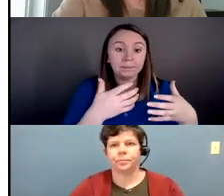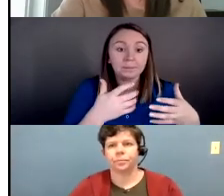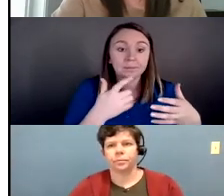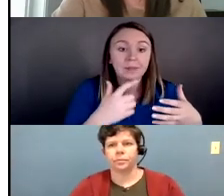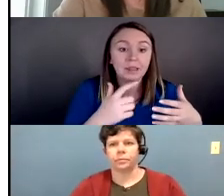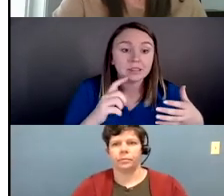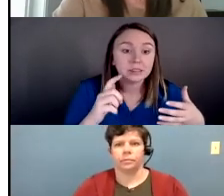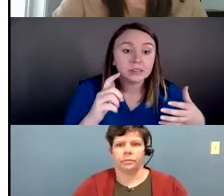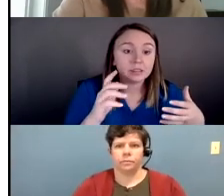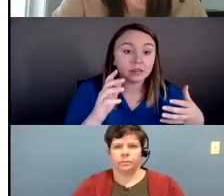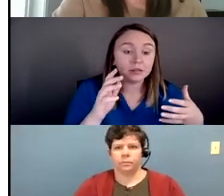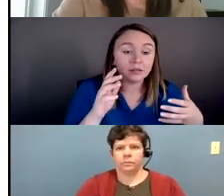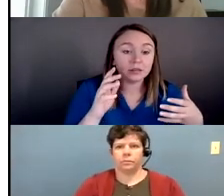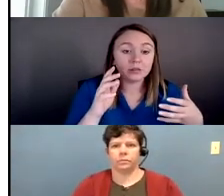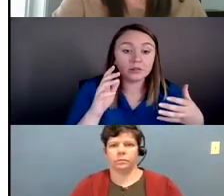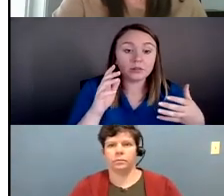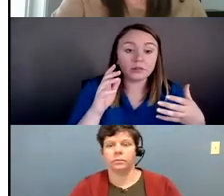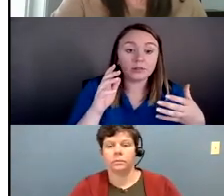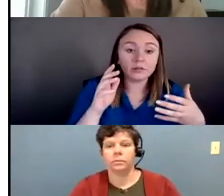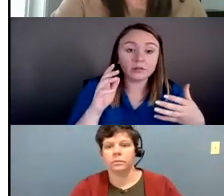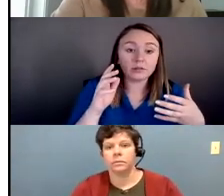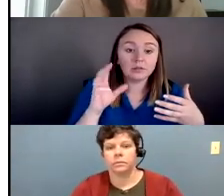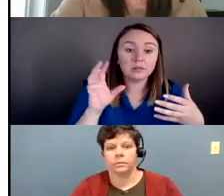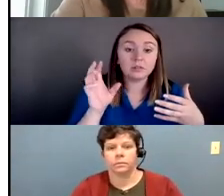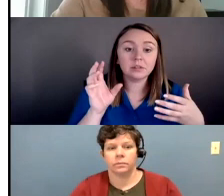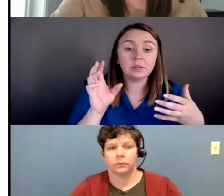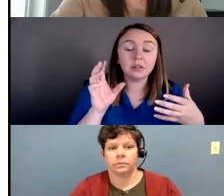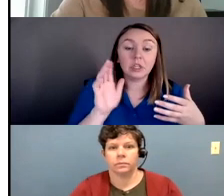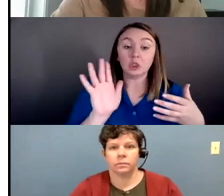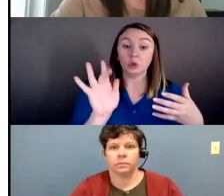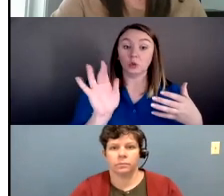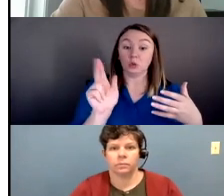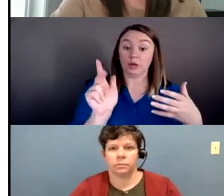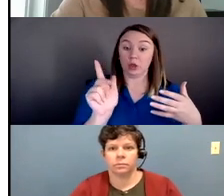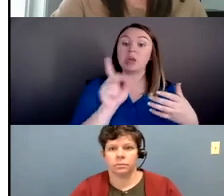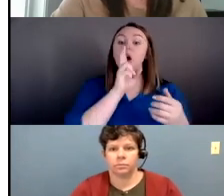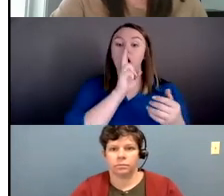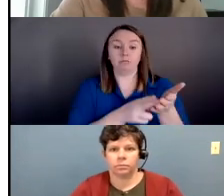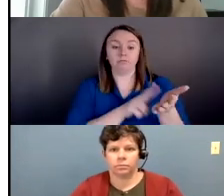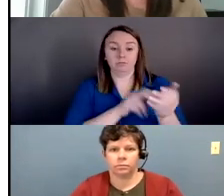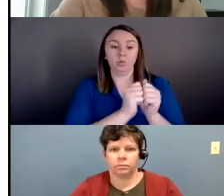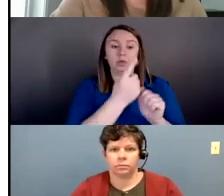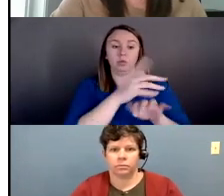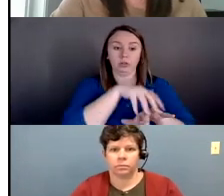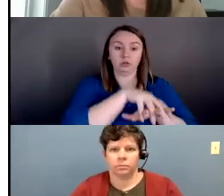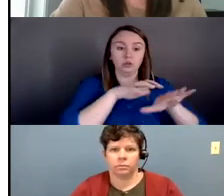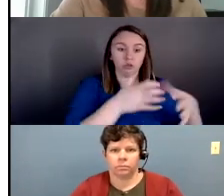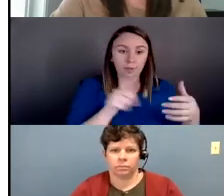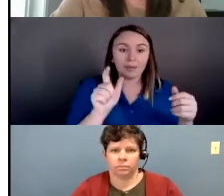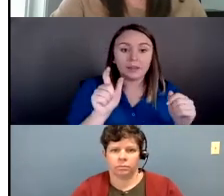is unknown, and 23% are listed as being enrolled or affiliated with a tribe. And then lastly, we're seeing